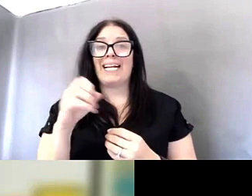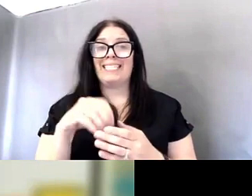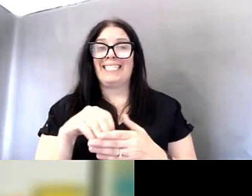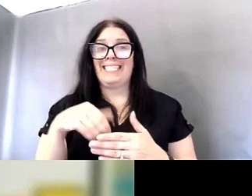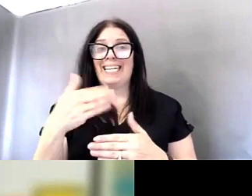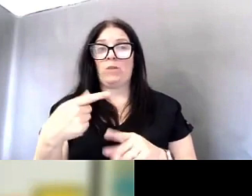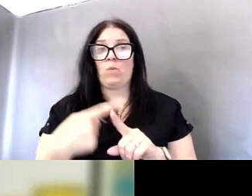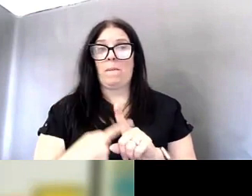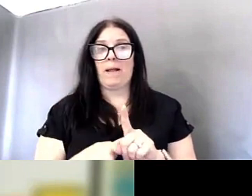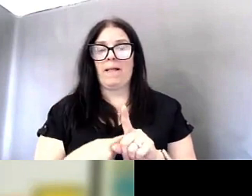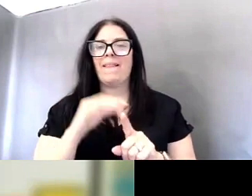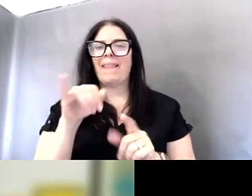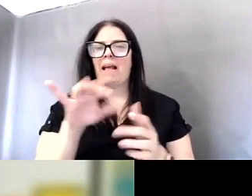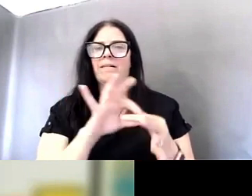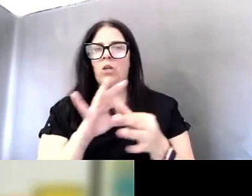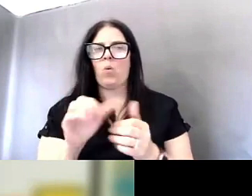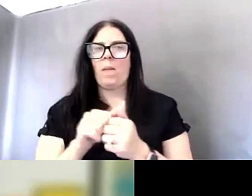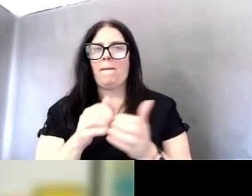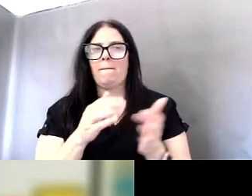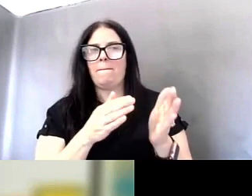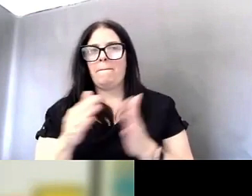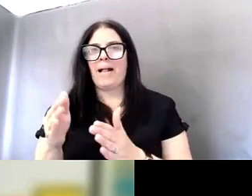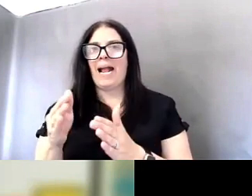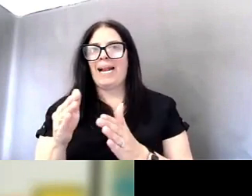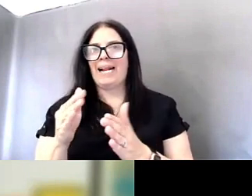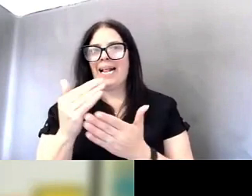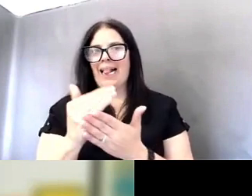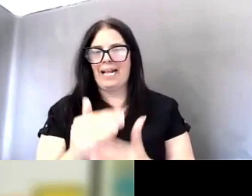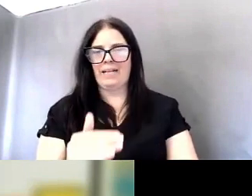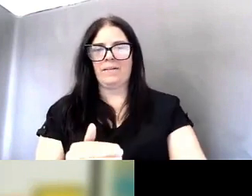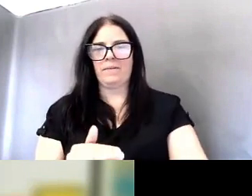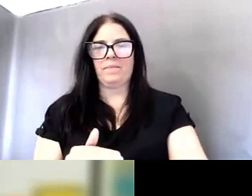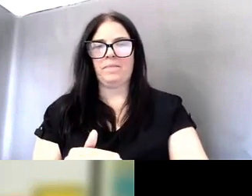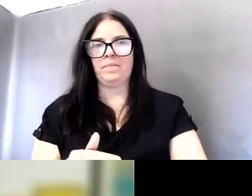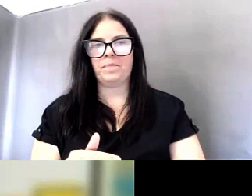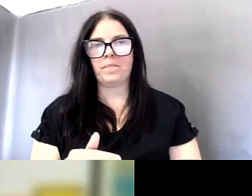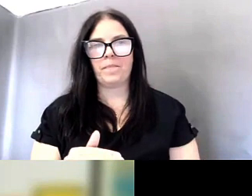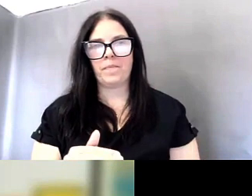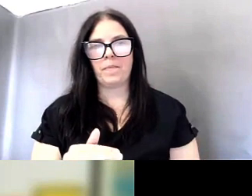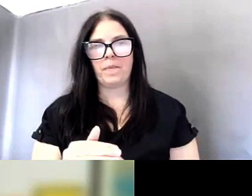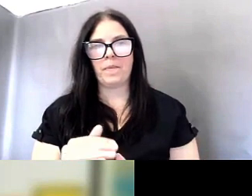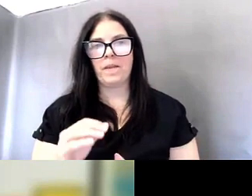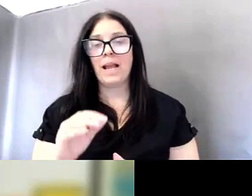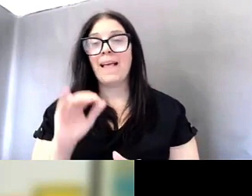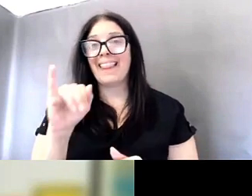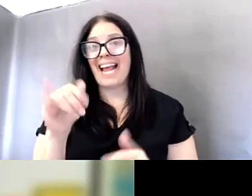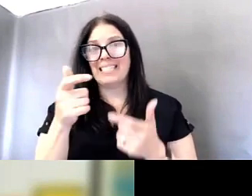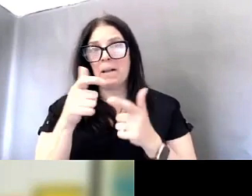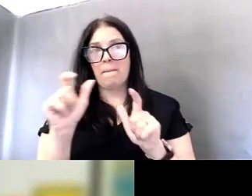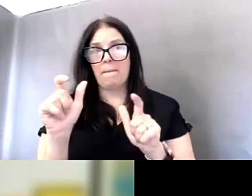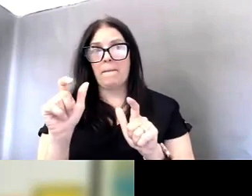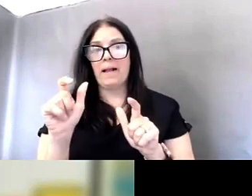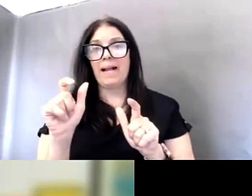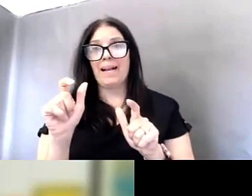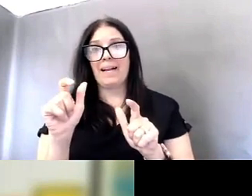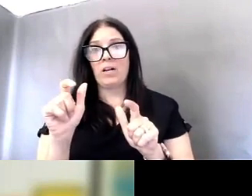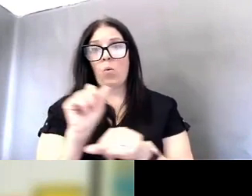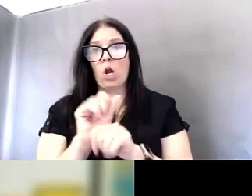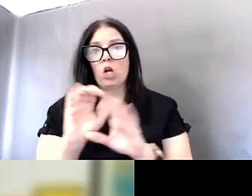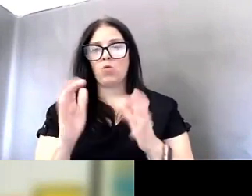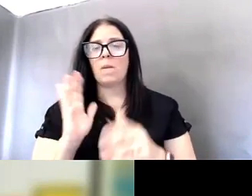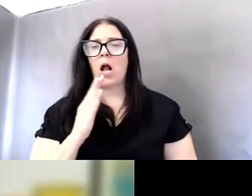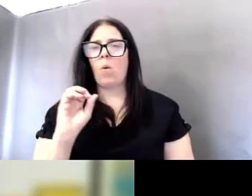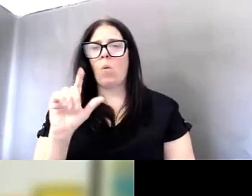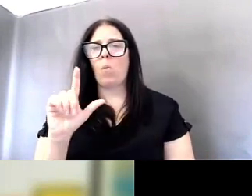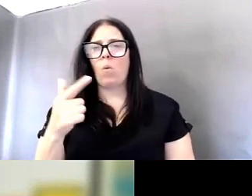is about planning a lesson. And that is actually a big working group that was coordinated by our colleague Olga, who